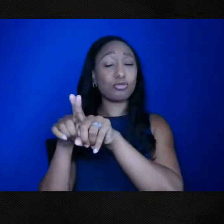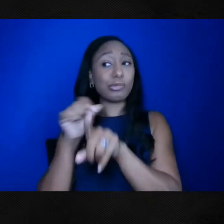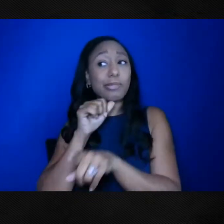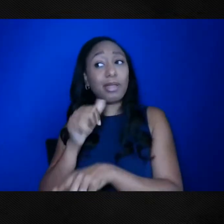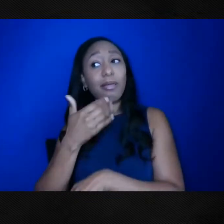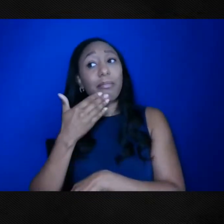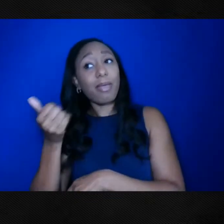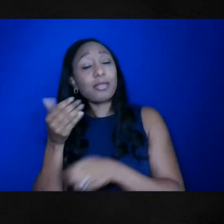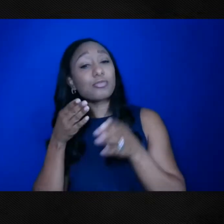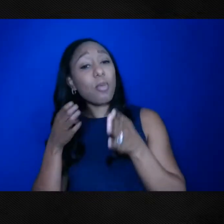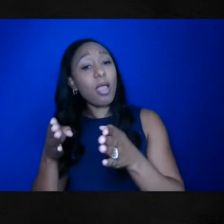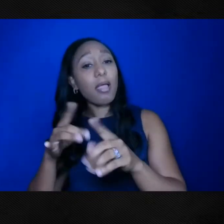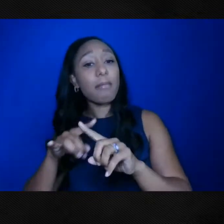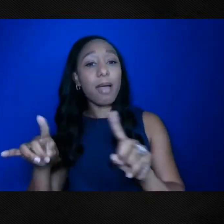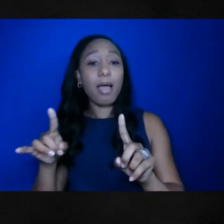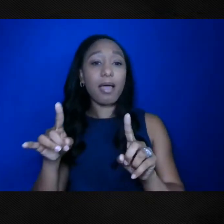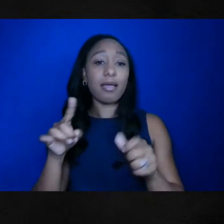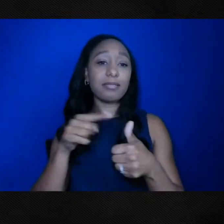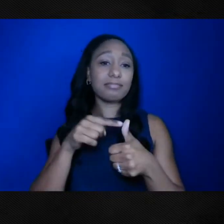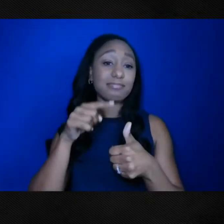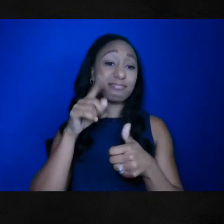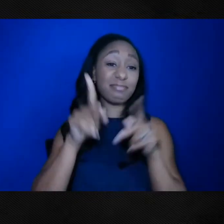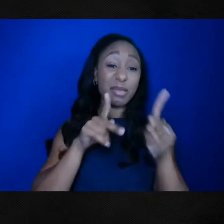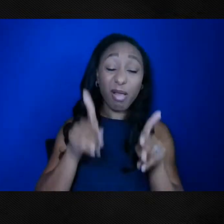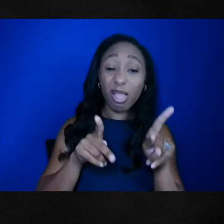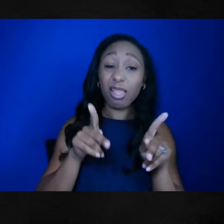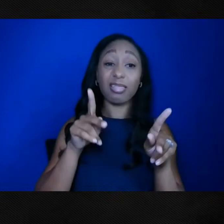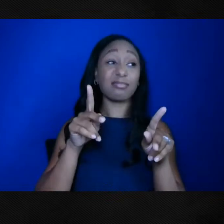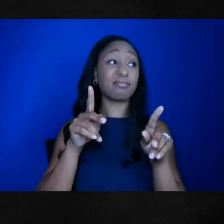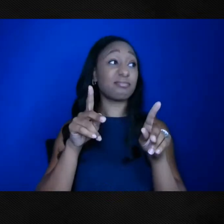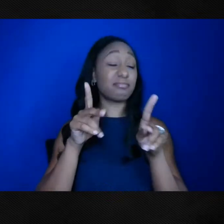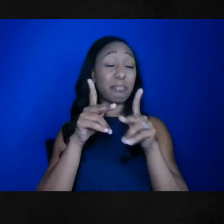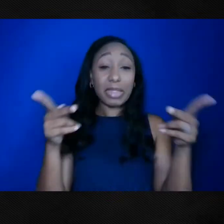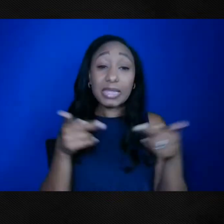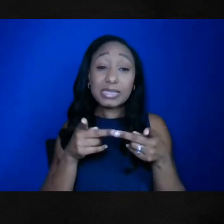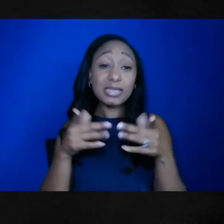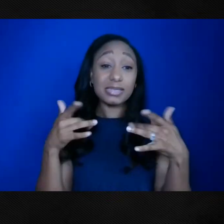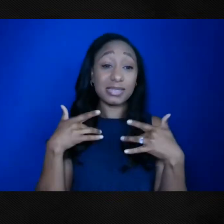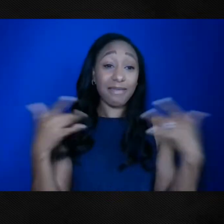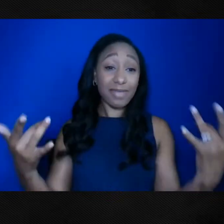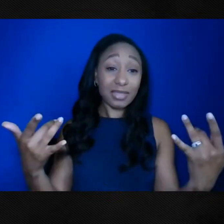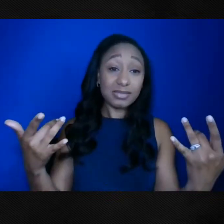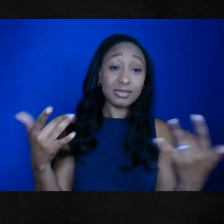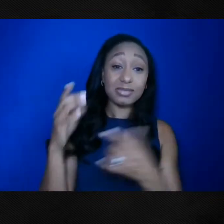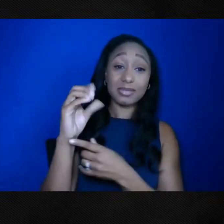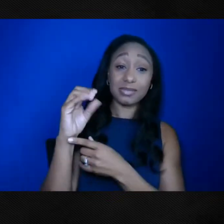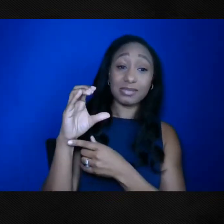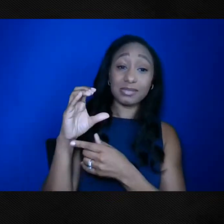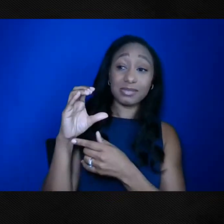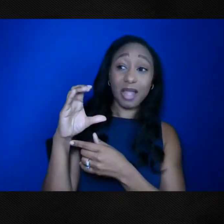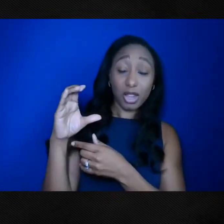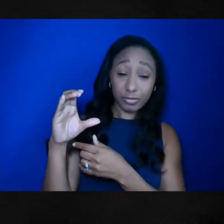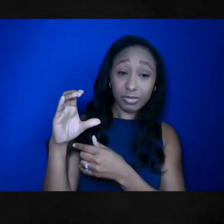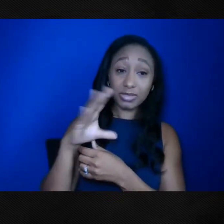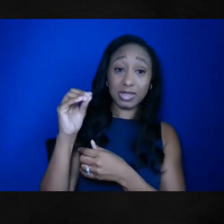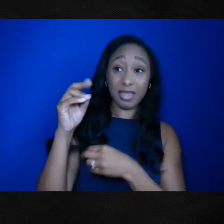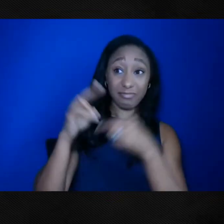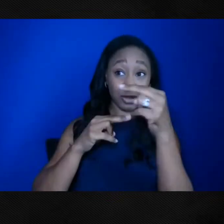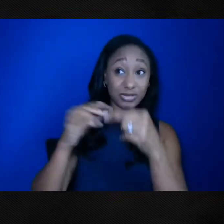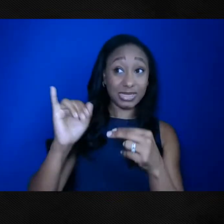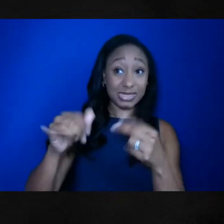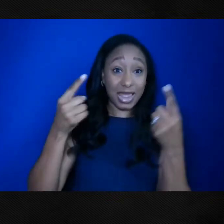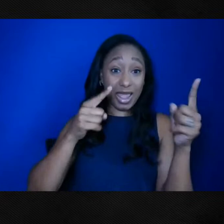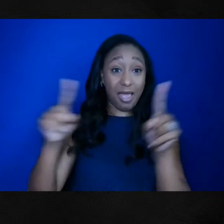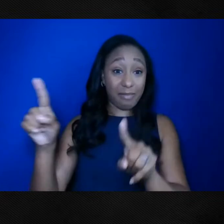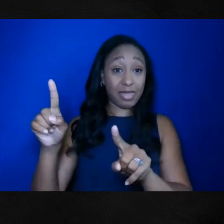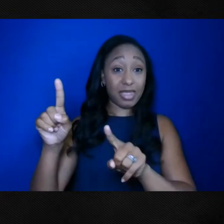The people, places, events, objects, documents, and buildings that happened first in our 23